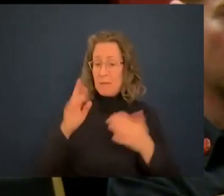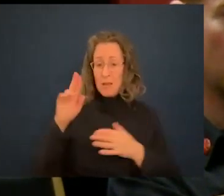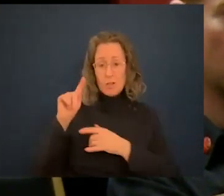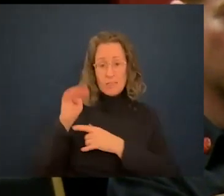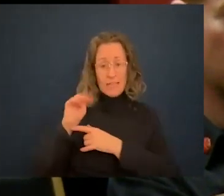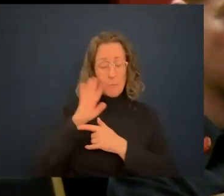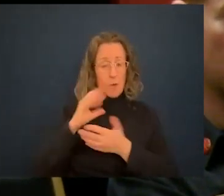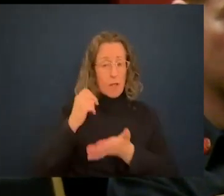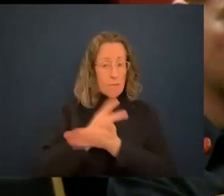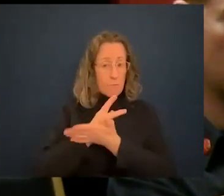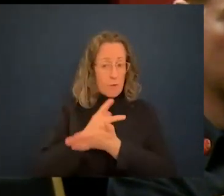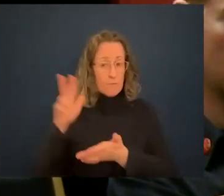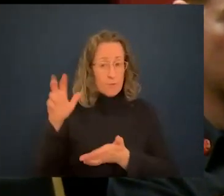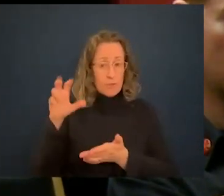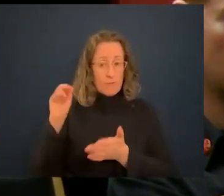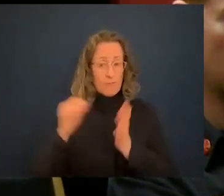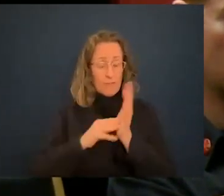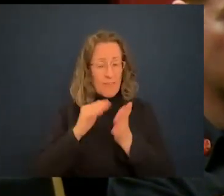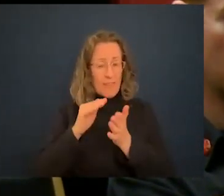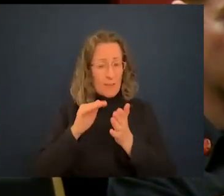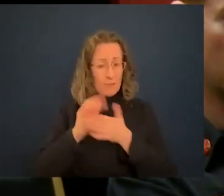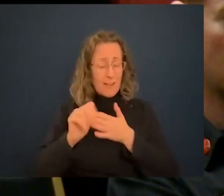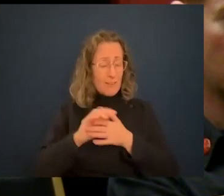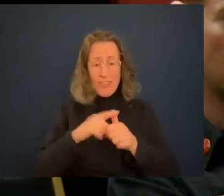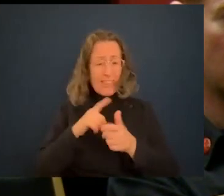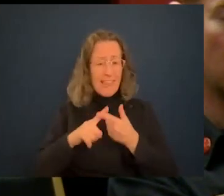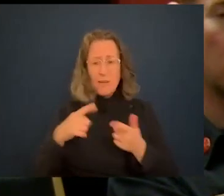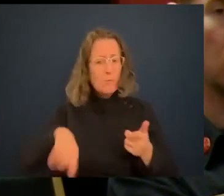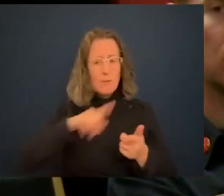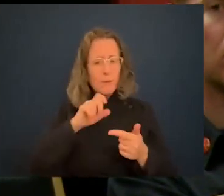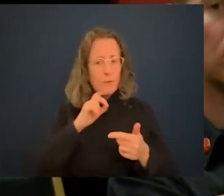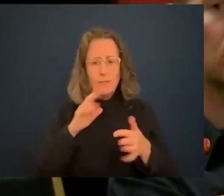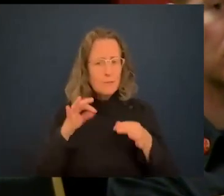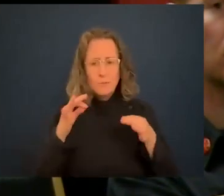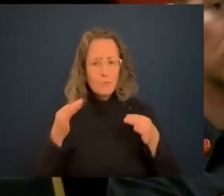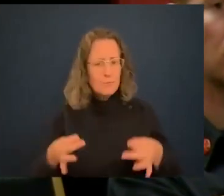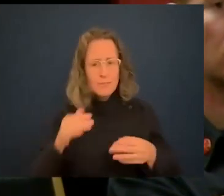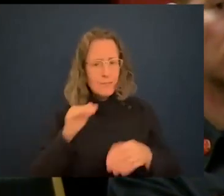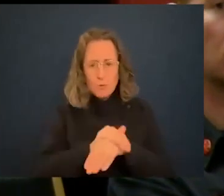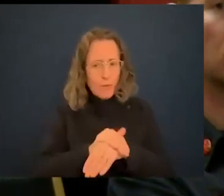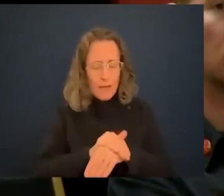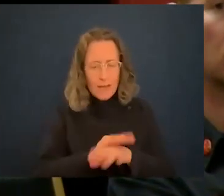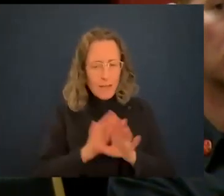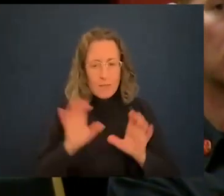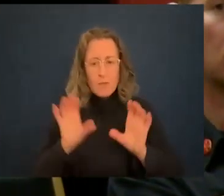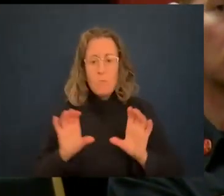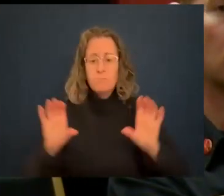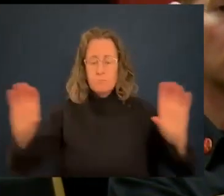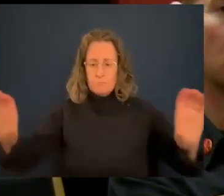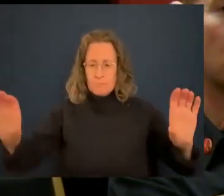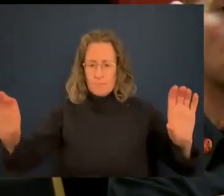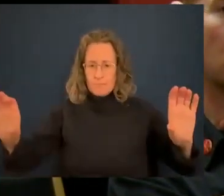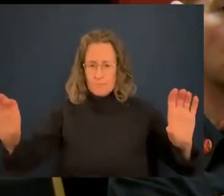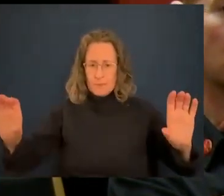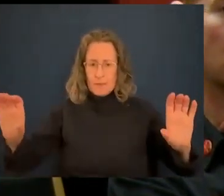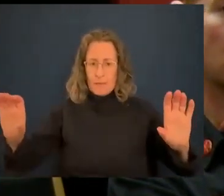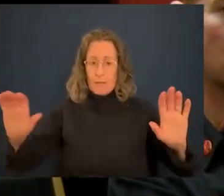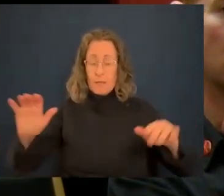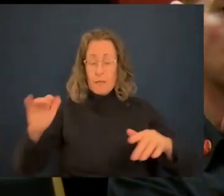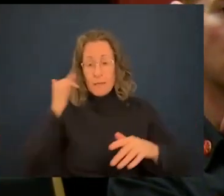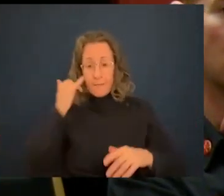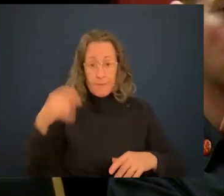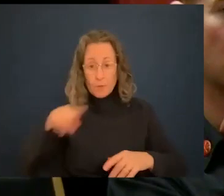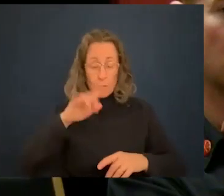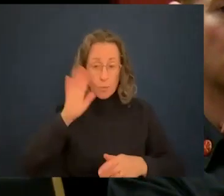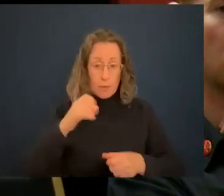uh then maybe this conversation goes away but at the very least separating out the two things if tonight is going to be